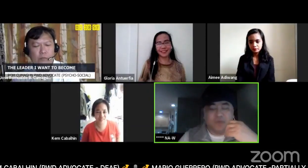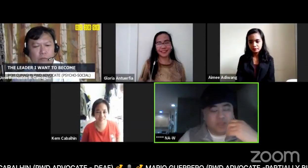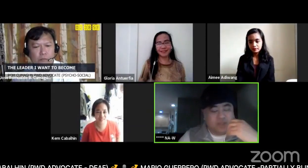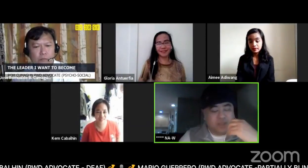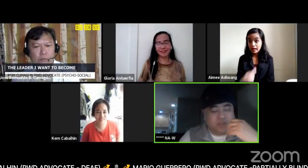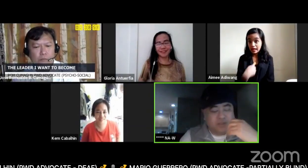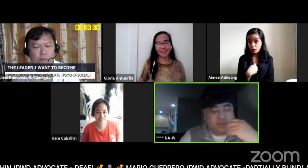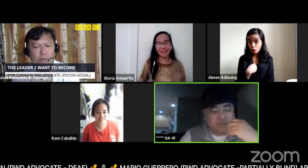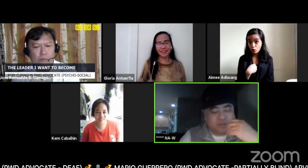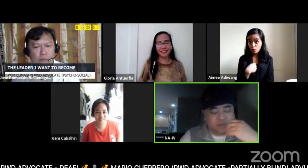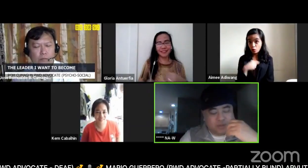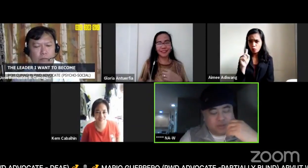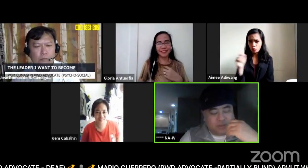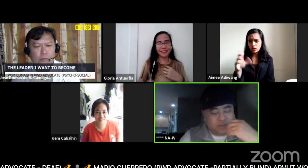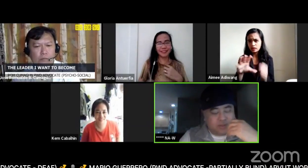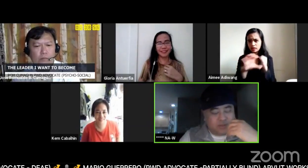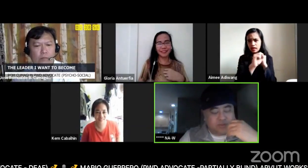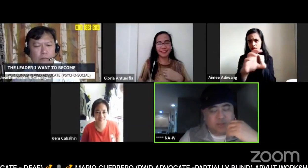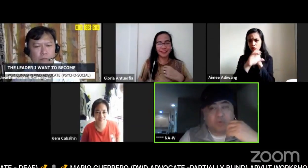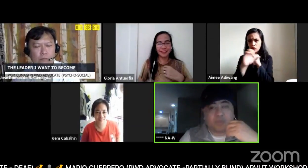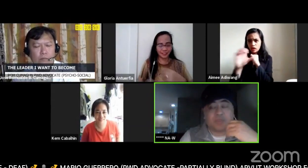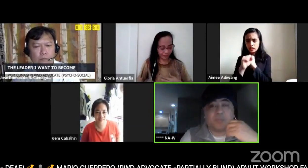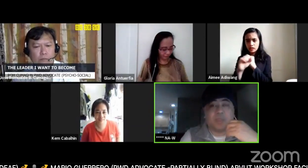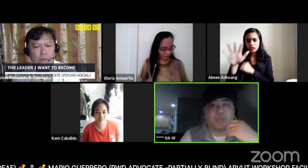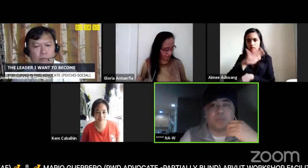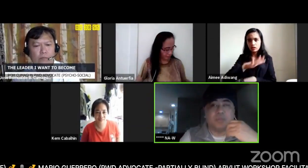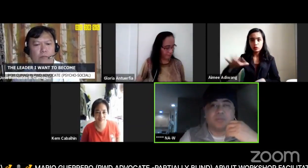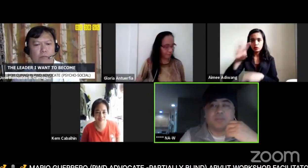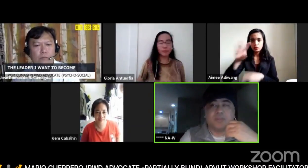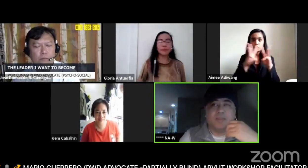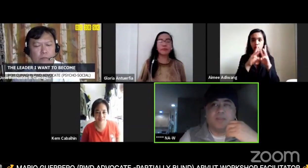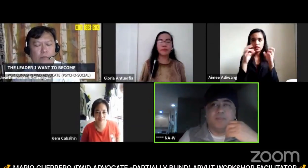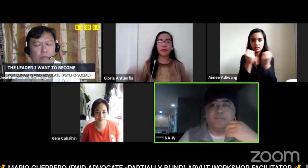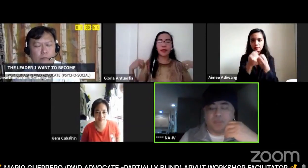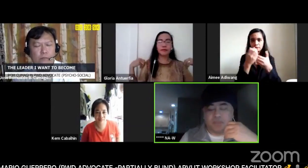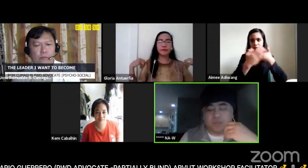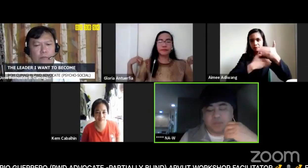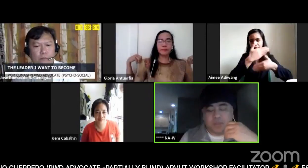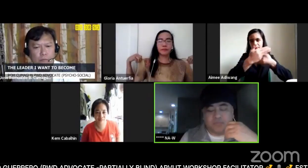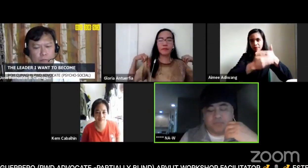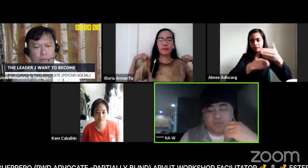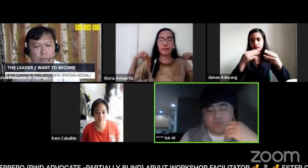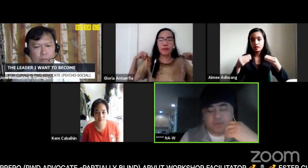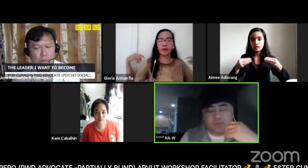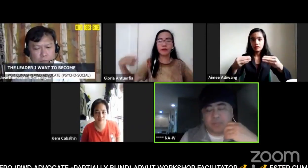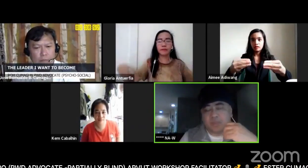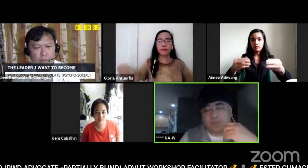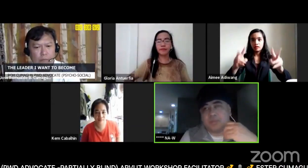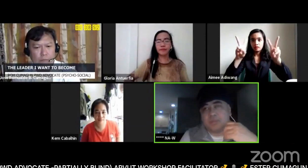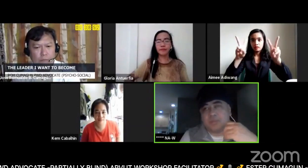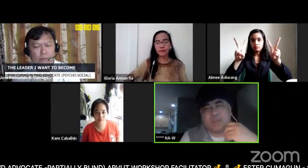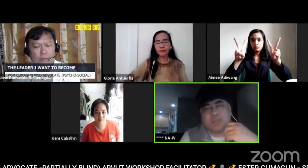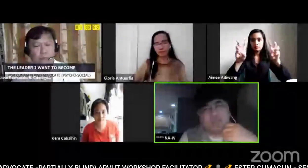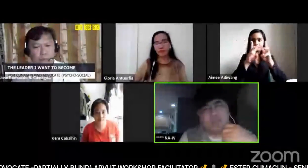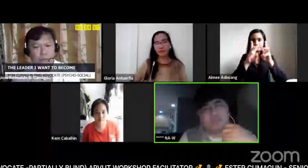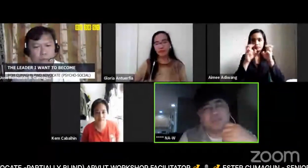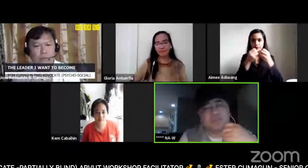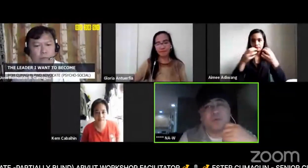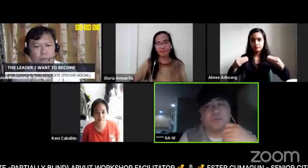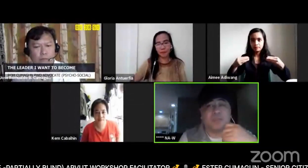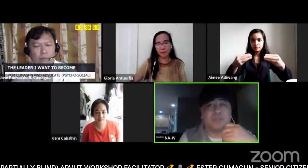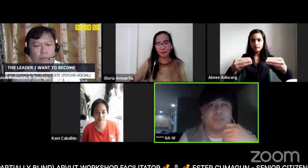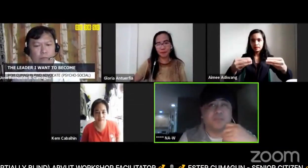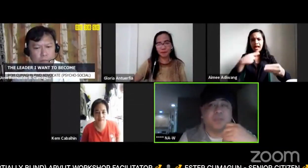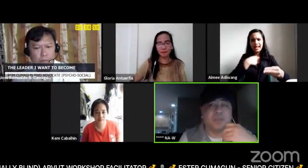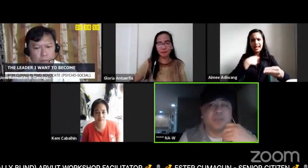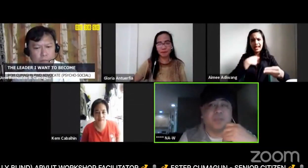I'm advocating this workshop method. It's called the ARVUT workshop method, and I guess it's